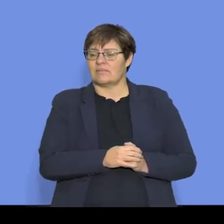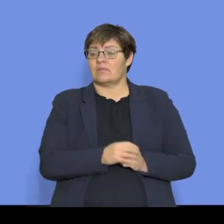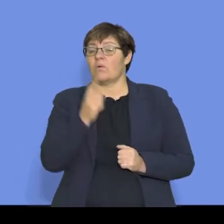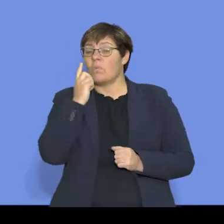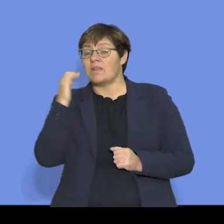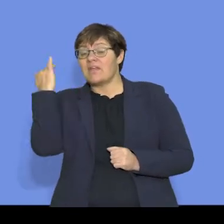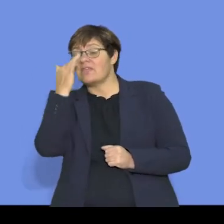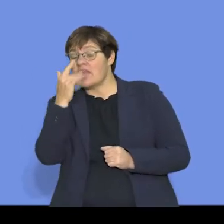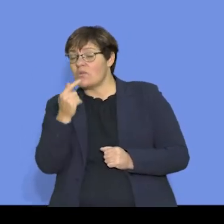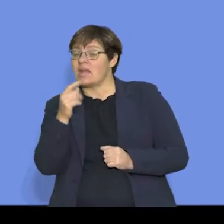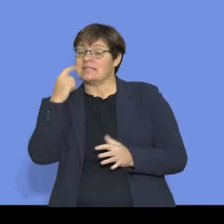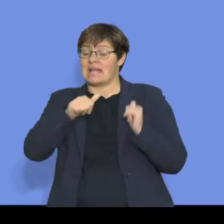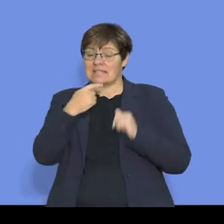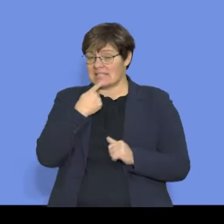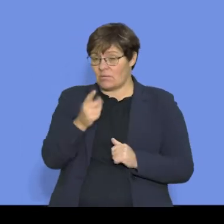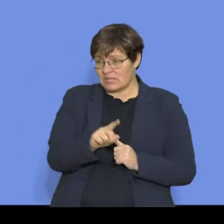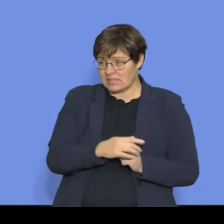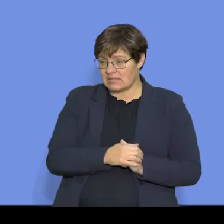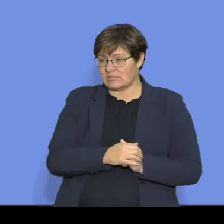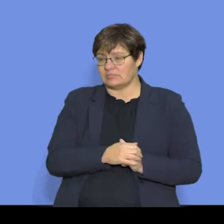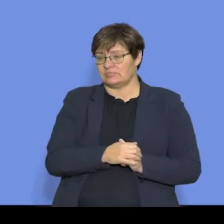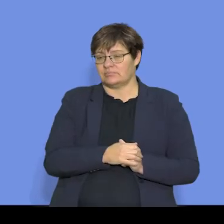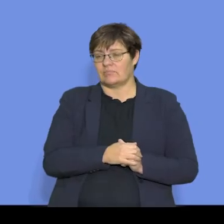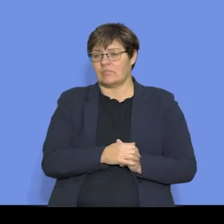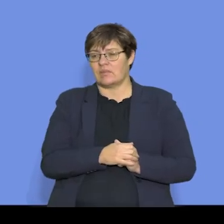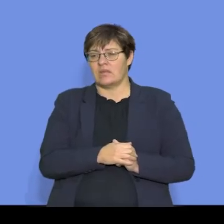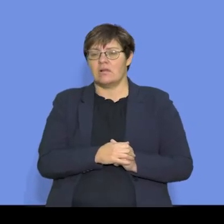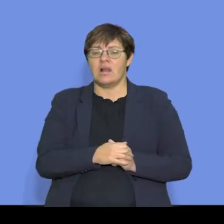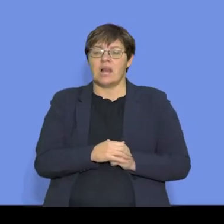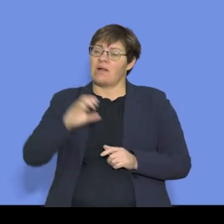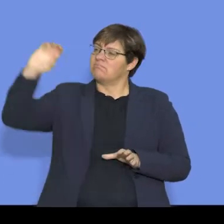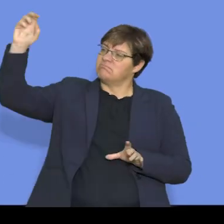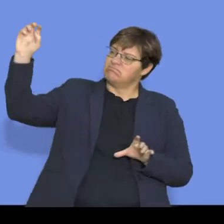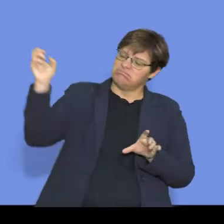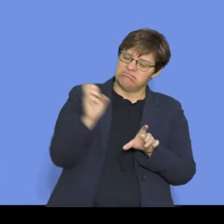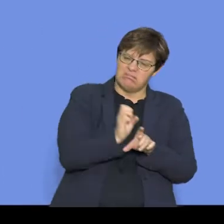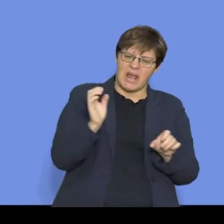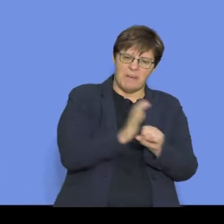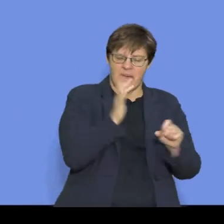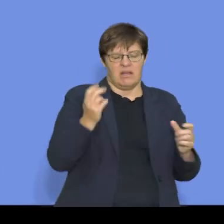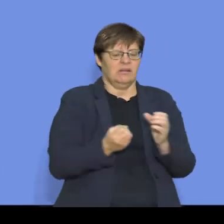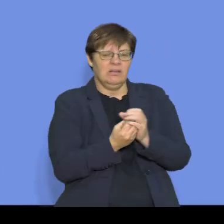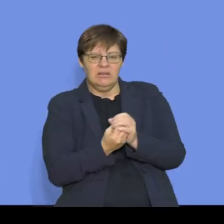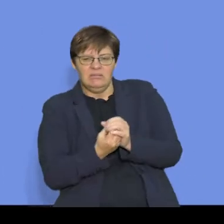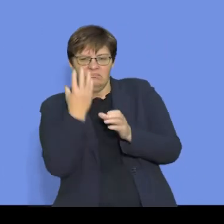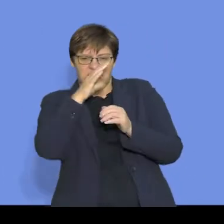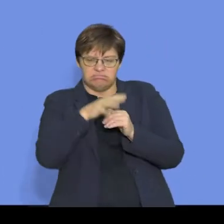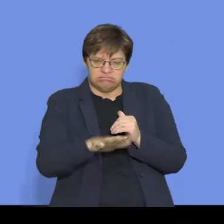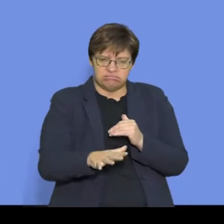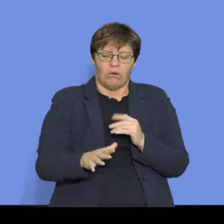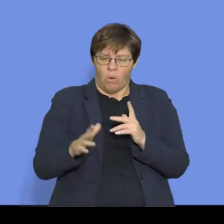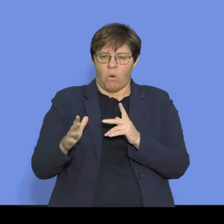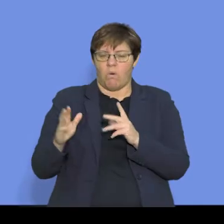And then one of the theory that scientists put forward, which would be the asteroid impact, volcanic action,